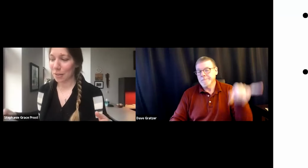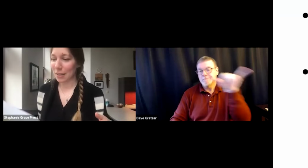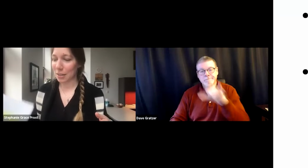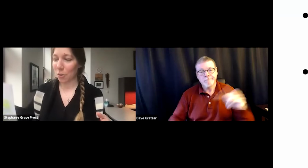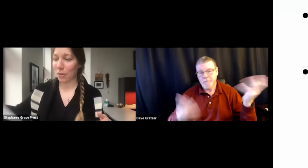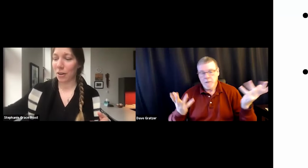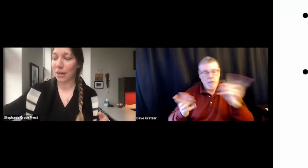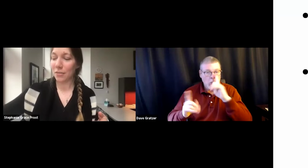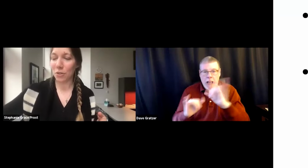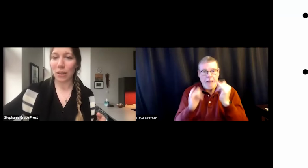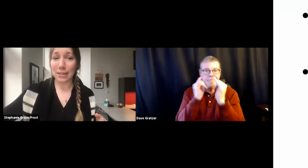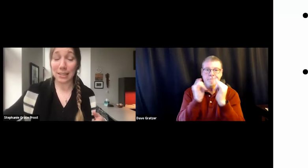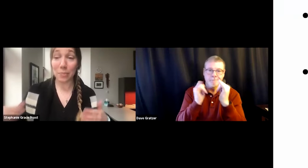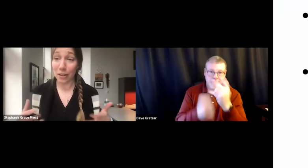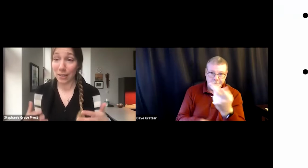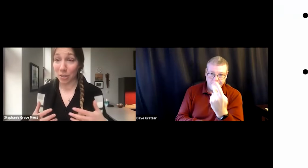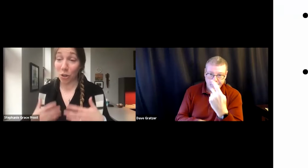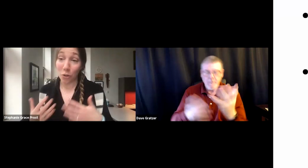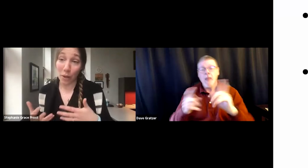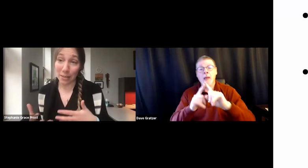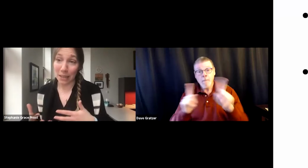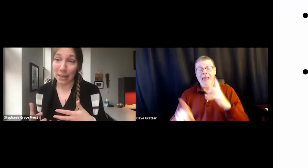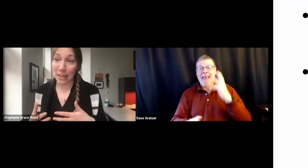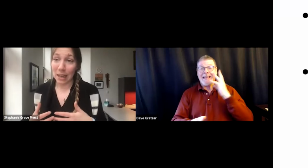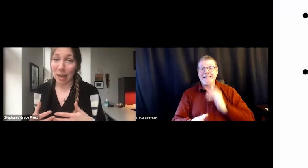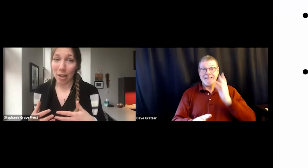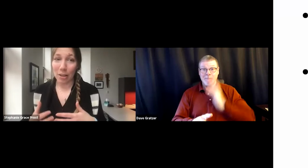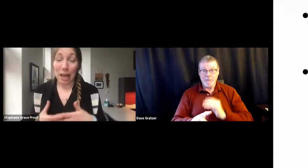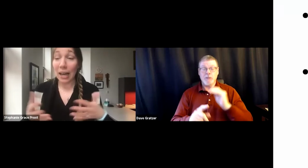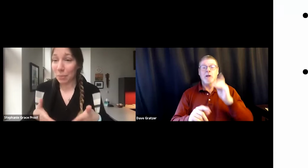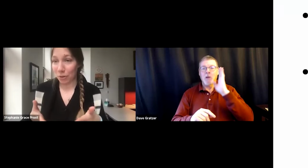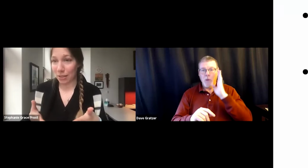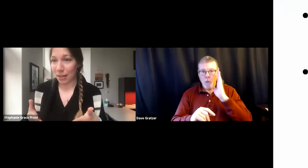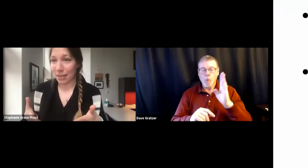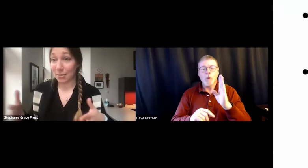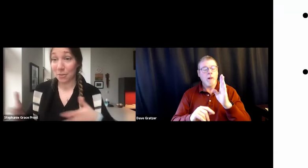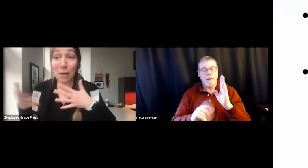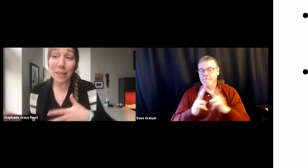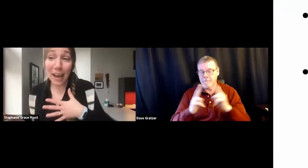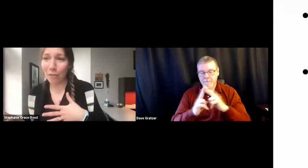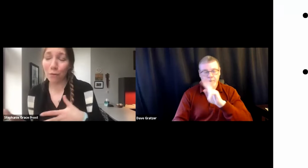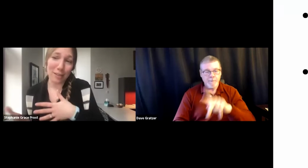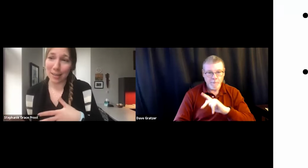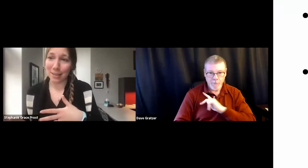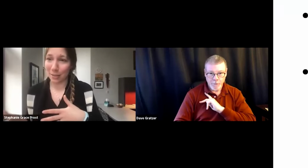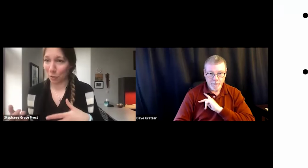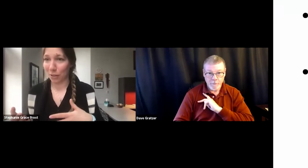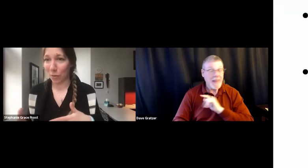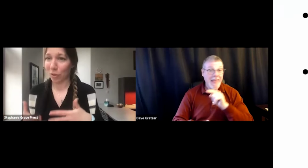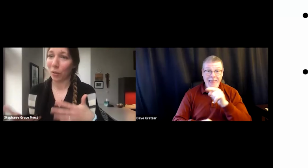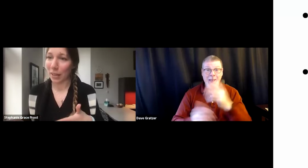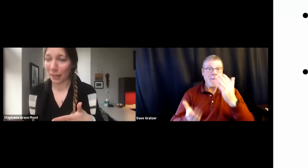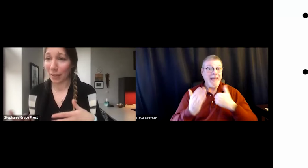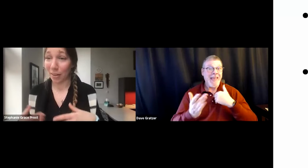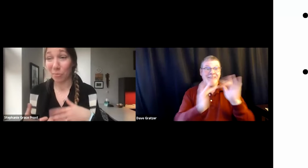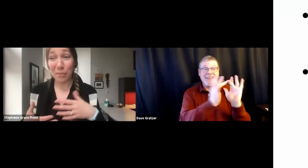I suppose. And so their individualized experiences are going to be highly personalized. So maybe they have a fantastic social